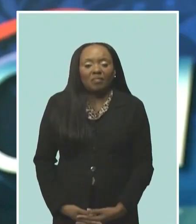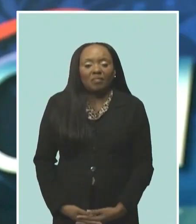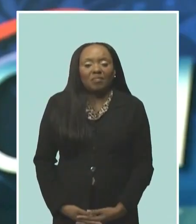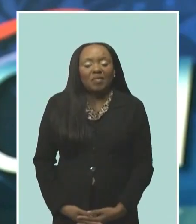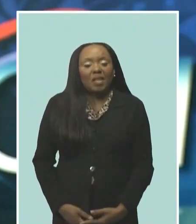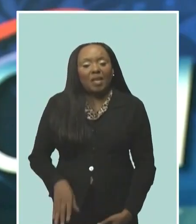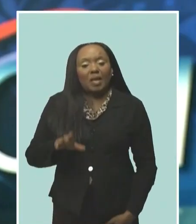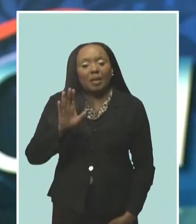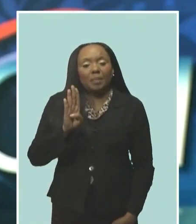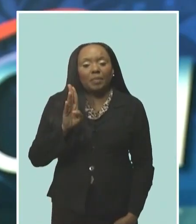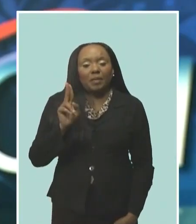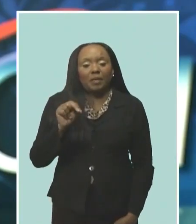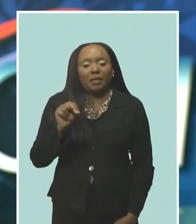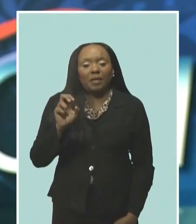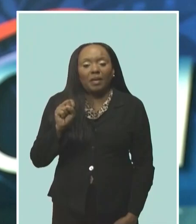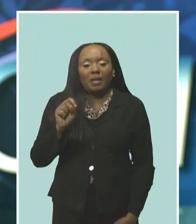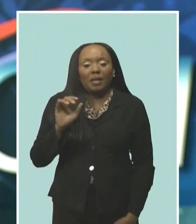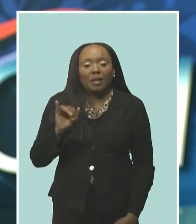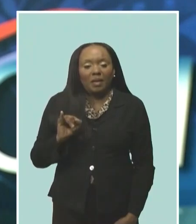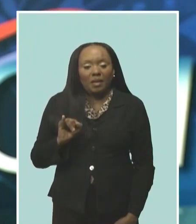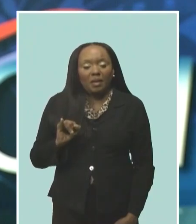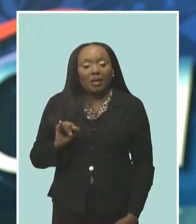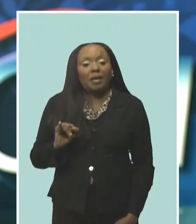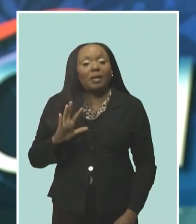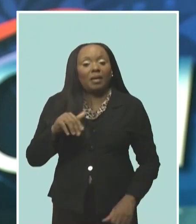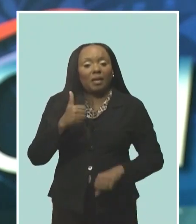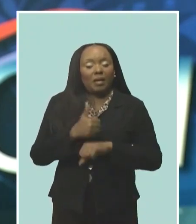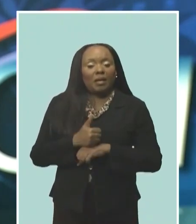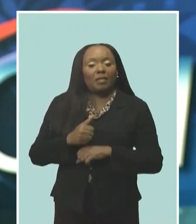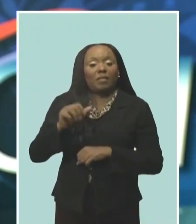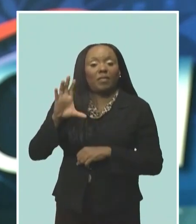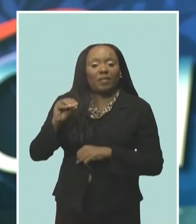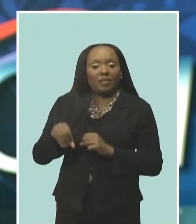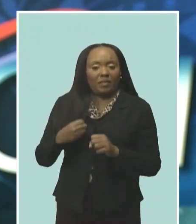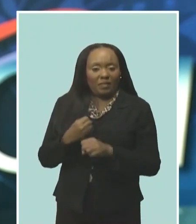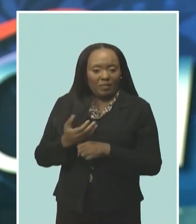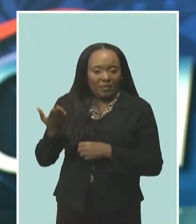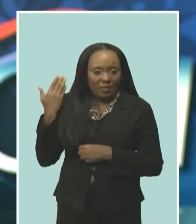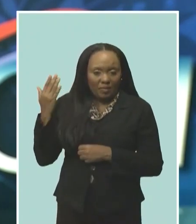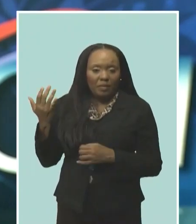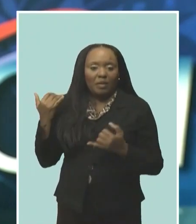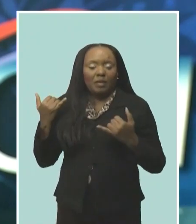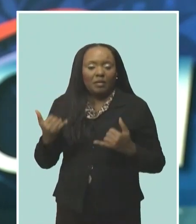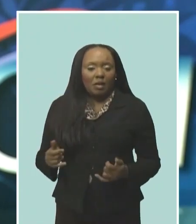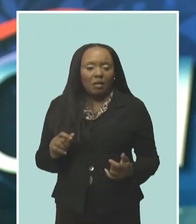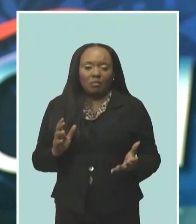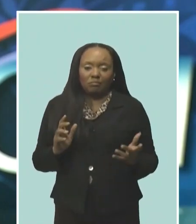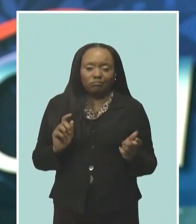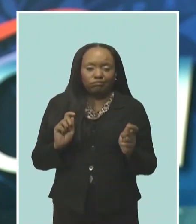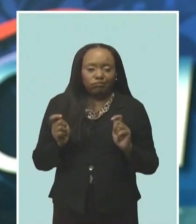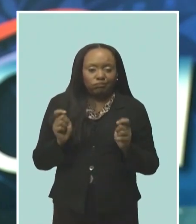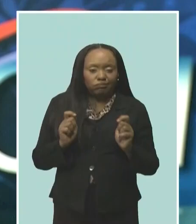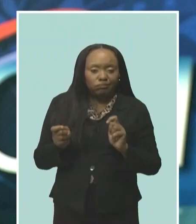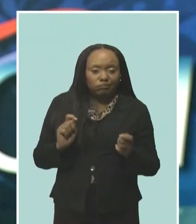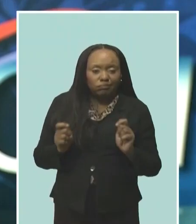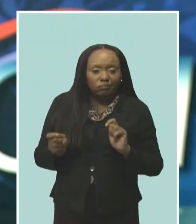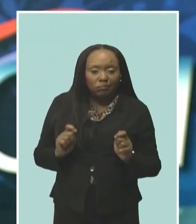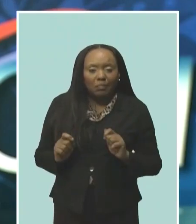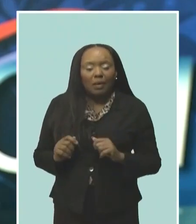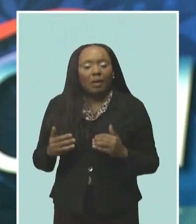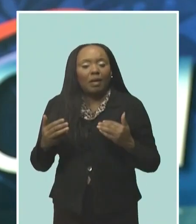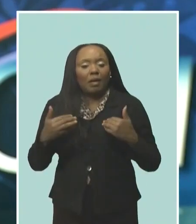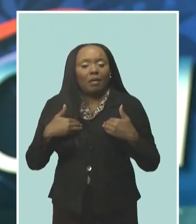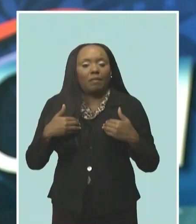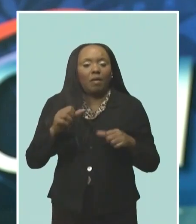The Barbados National Standards Institution, now 50 years, has restructured, and its 2023 to 2026